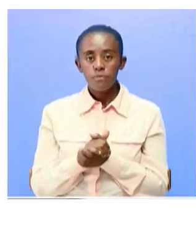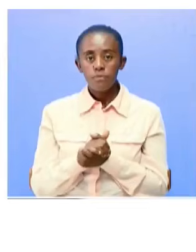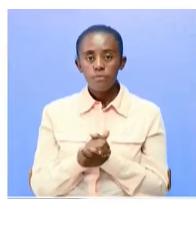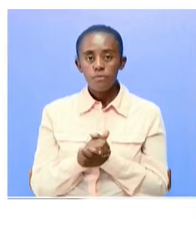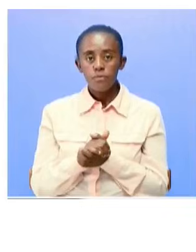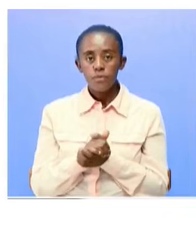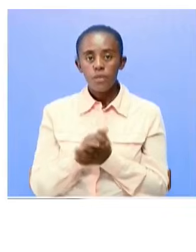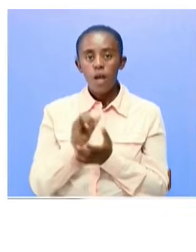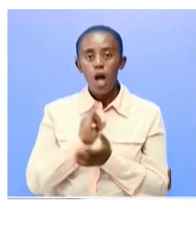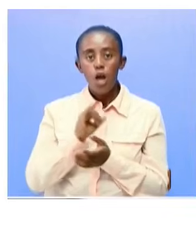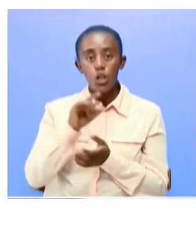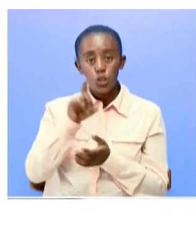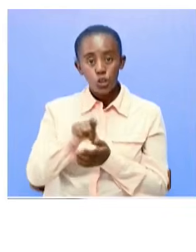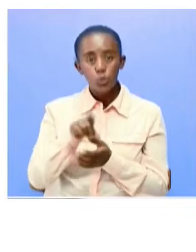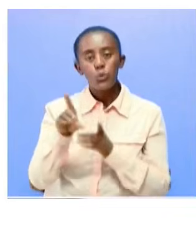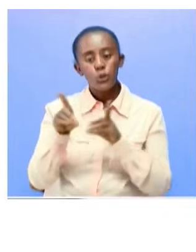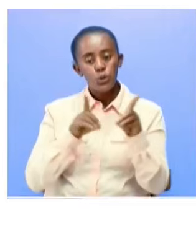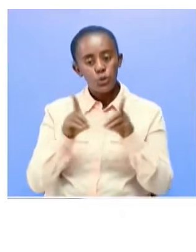do